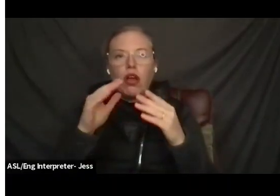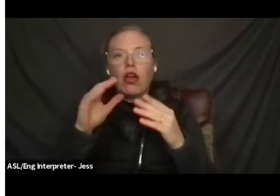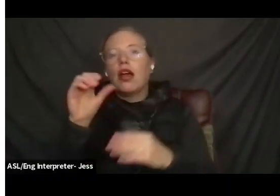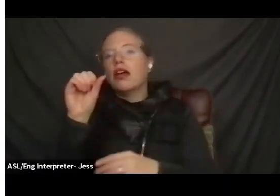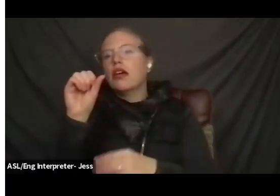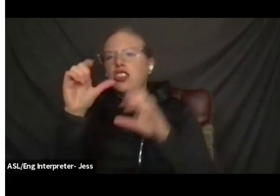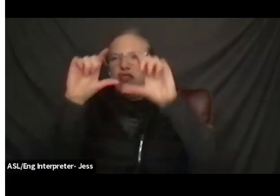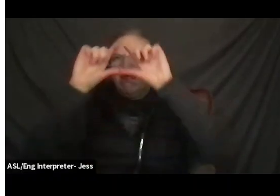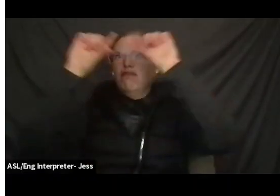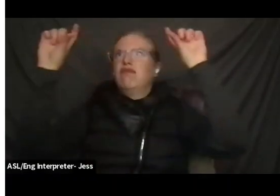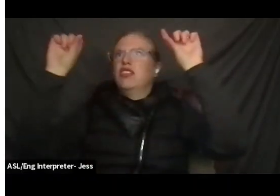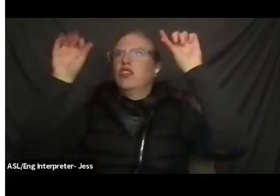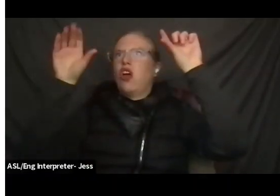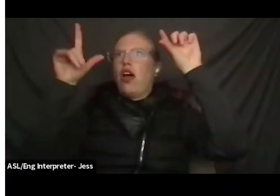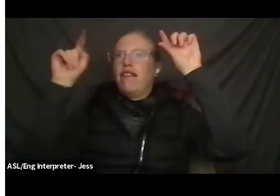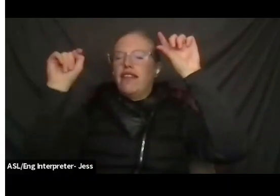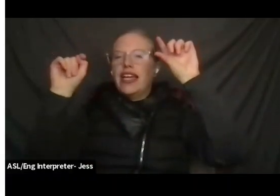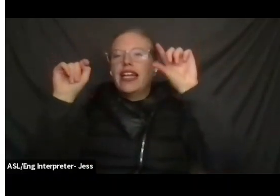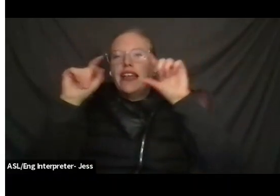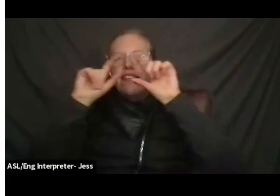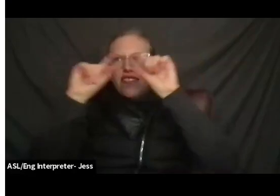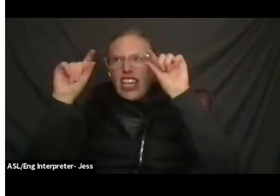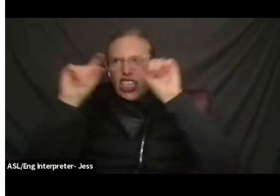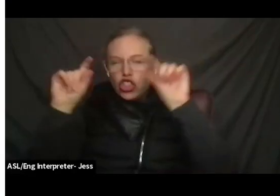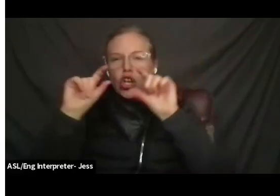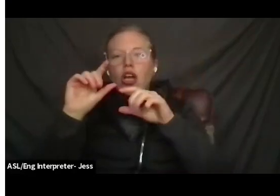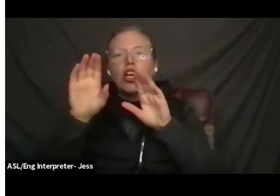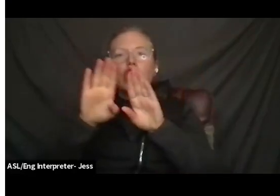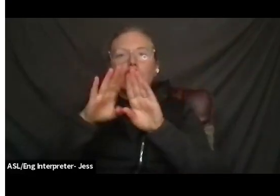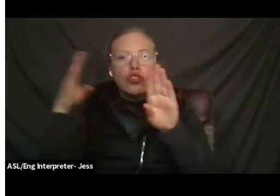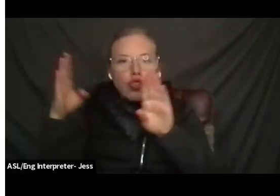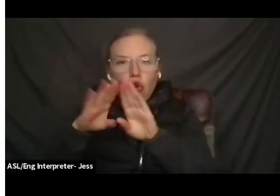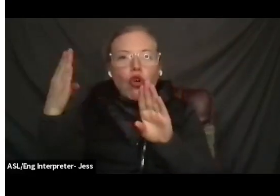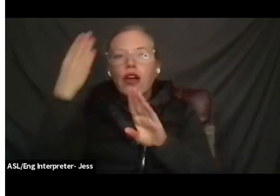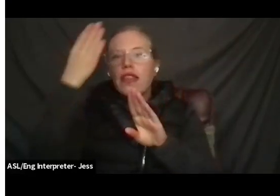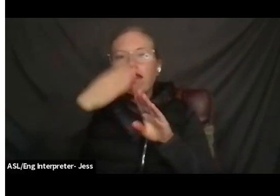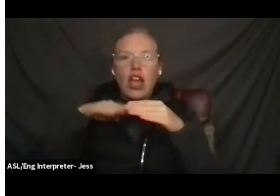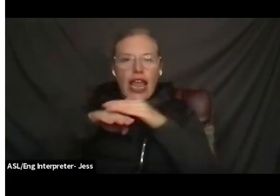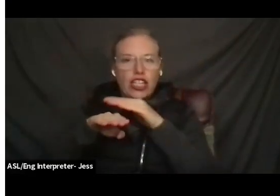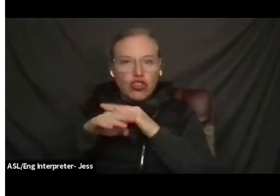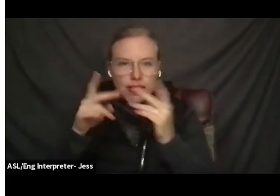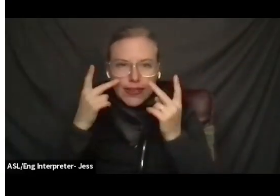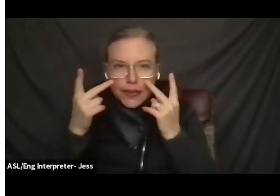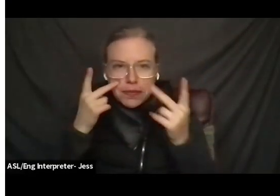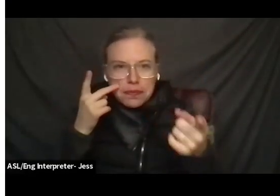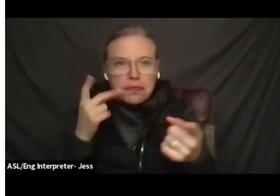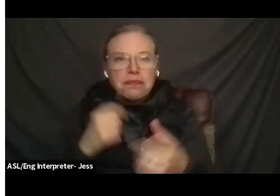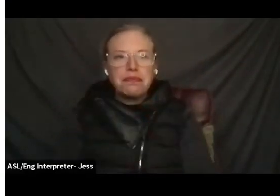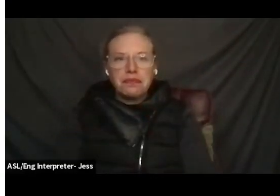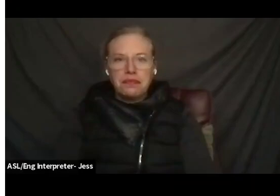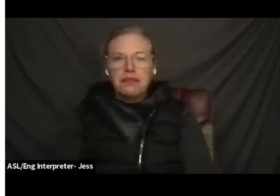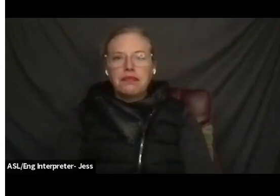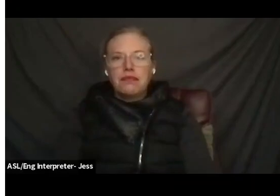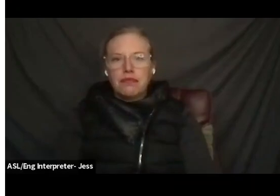fascia, windows, siding, storm door, and then those front entry steps were